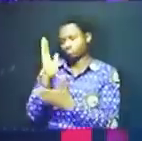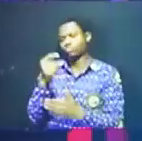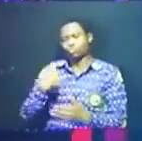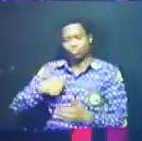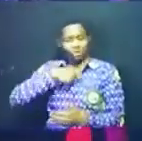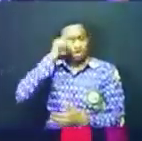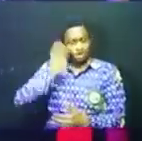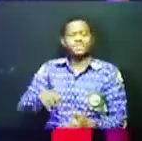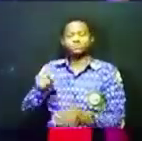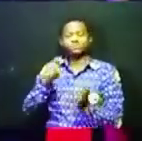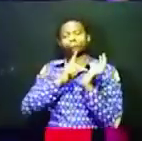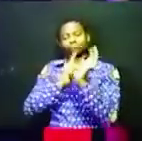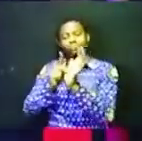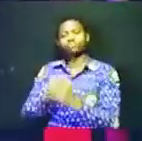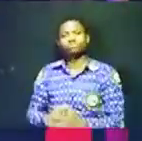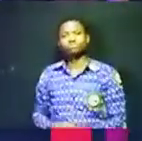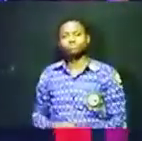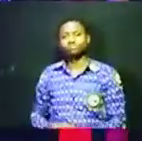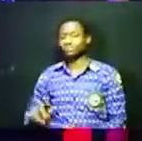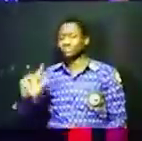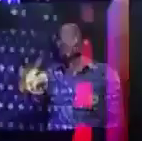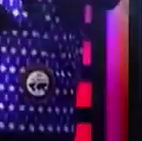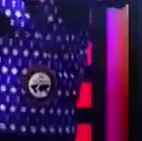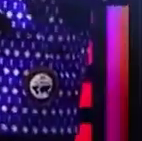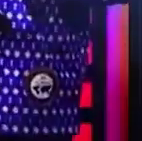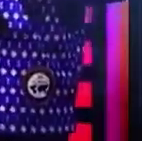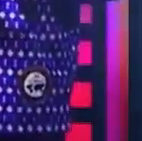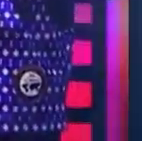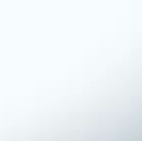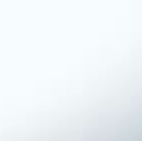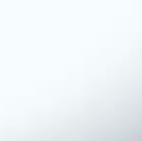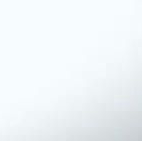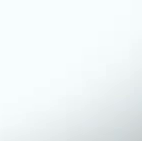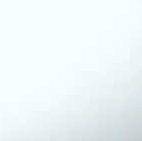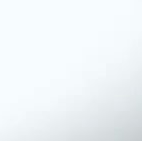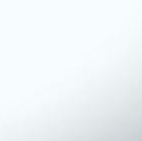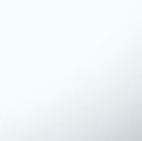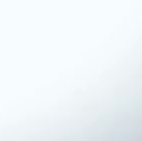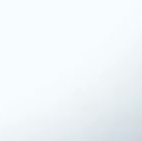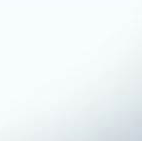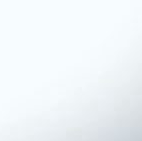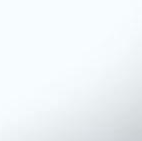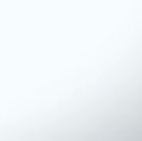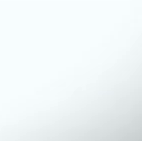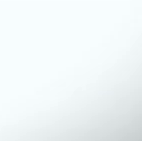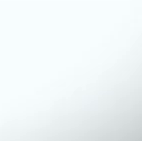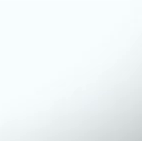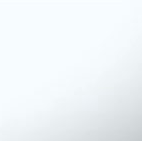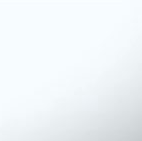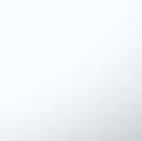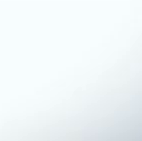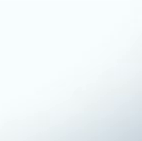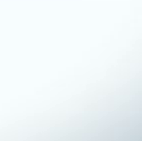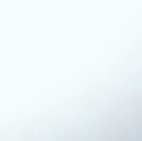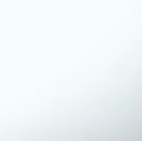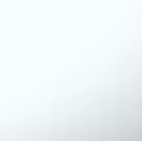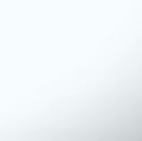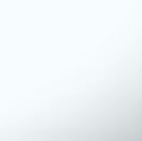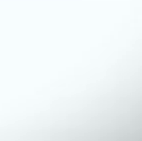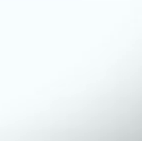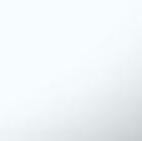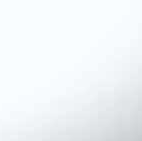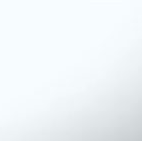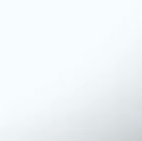one is, I'm going to send you what my Father has